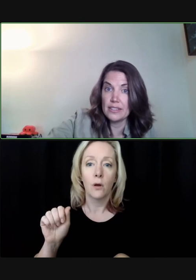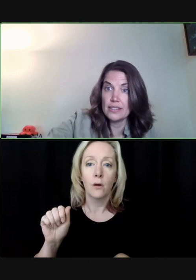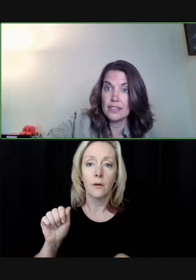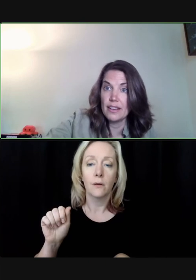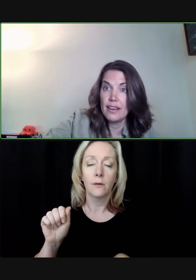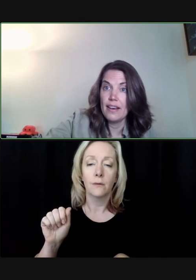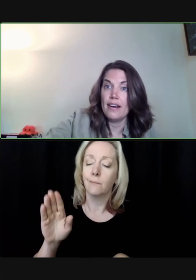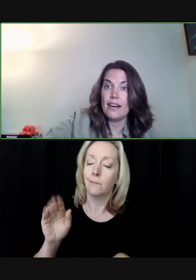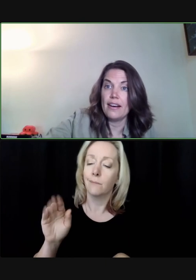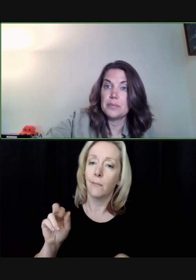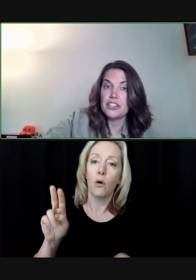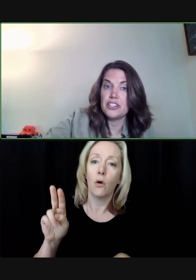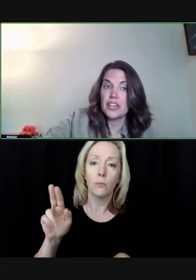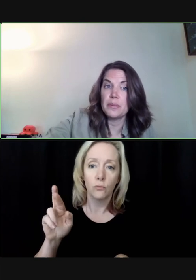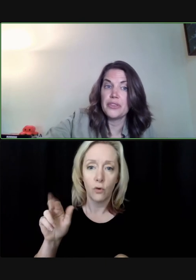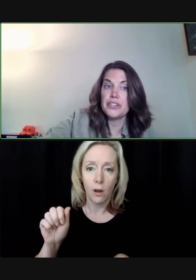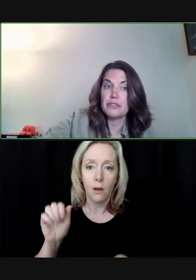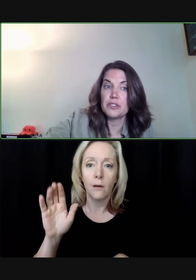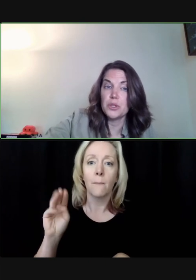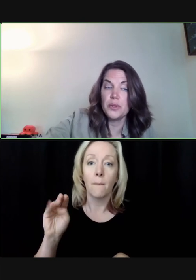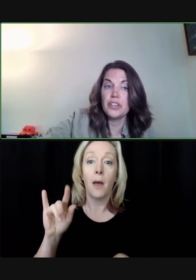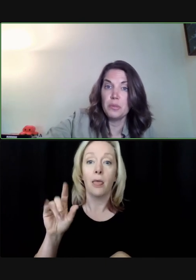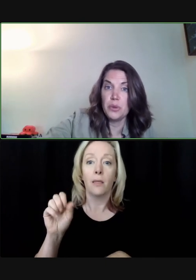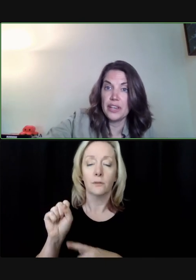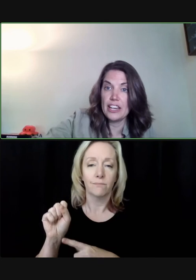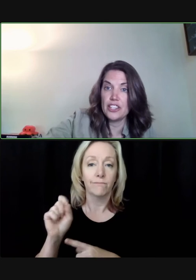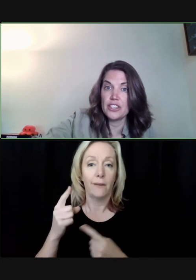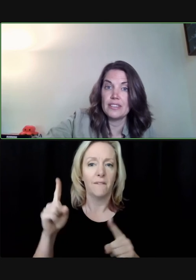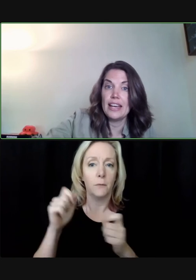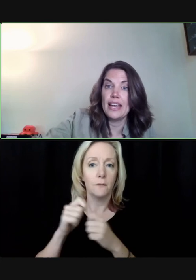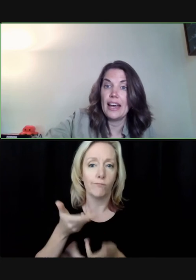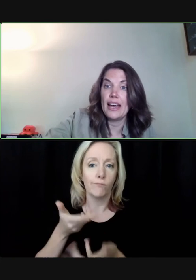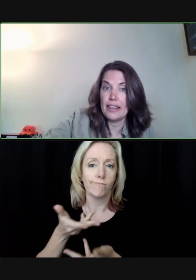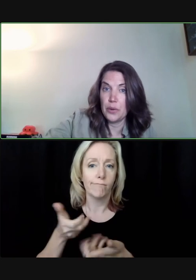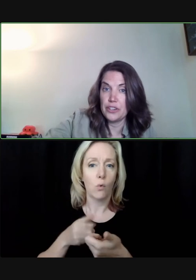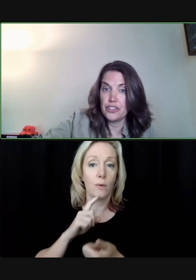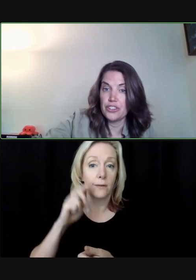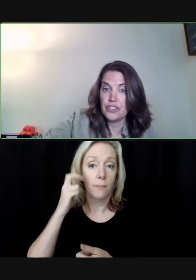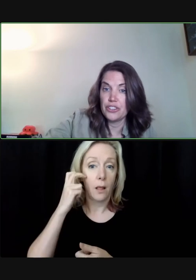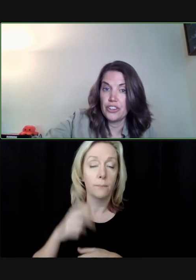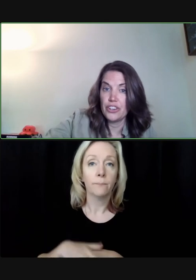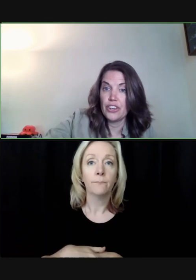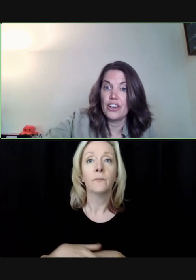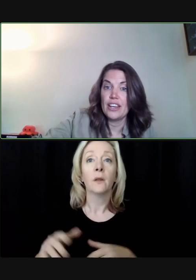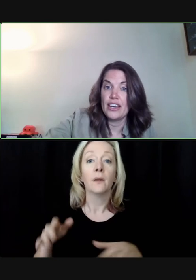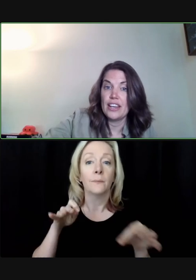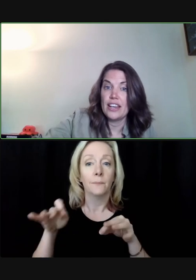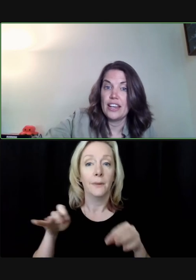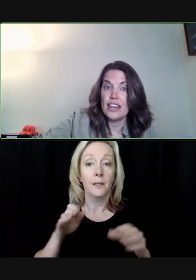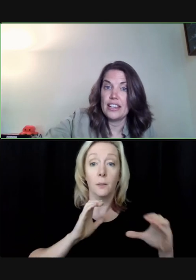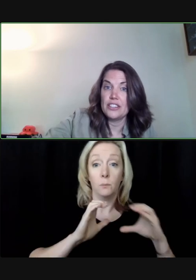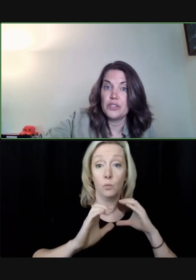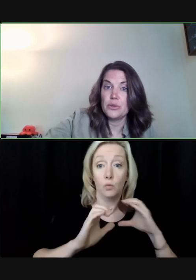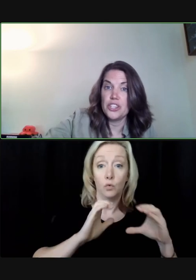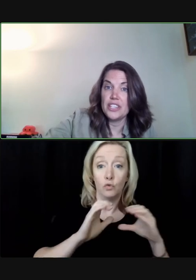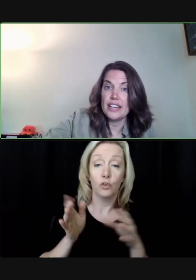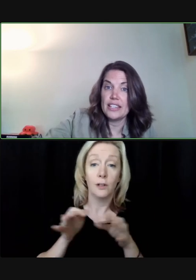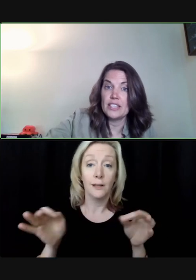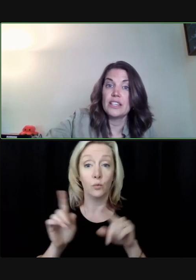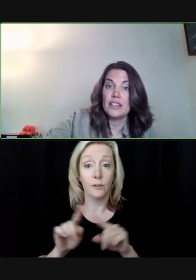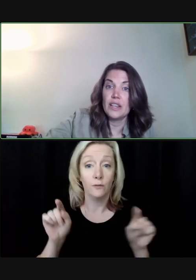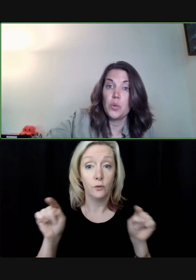deaf blindness, in talking about the difference between communication and language. And